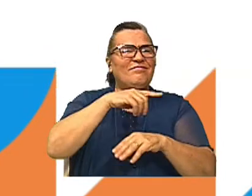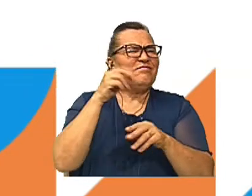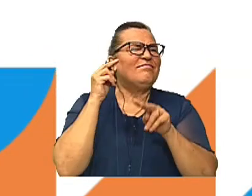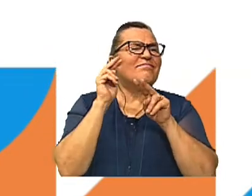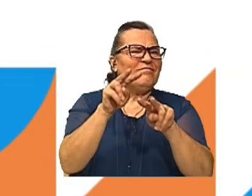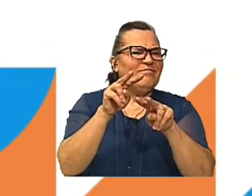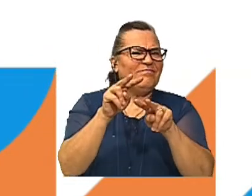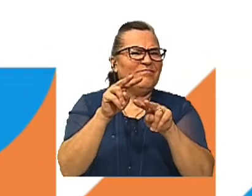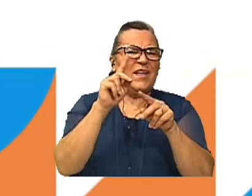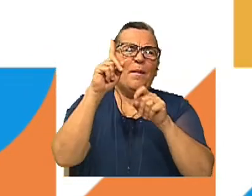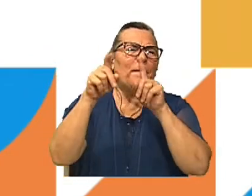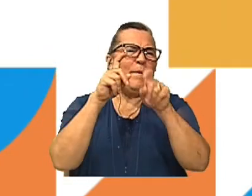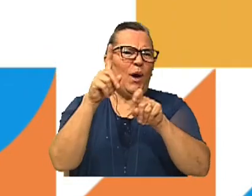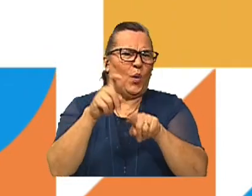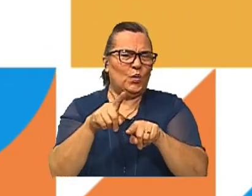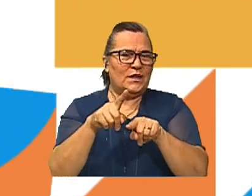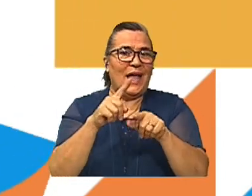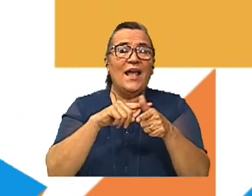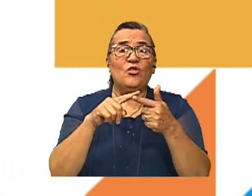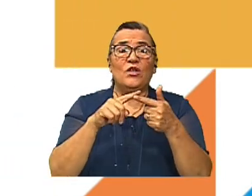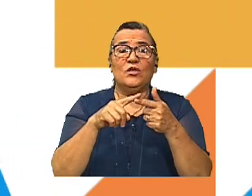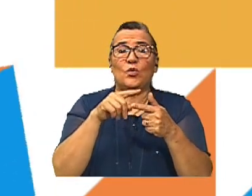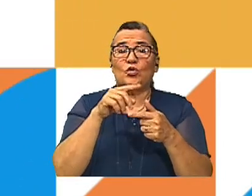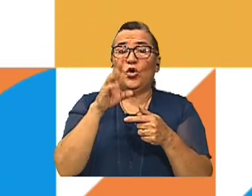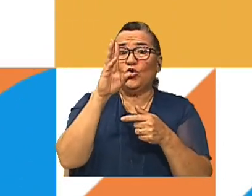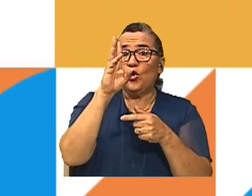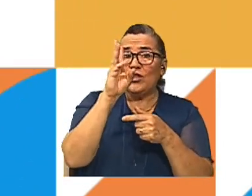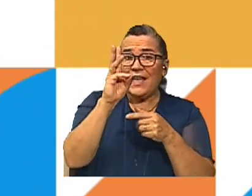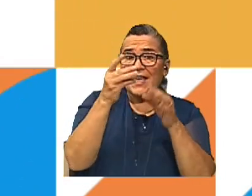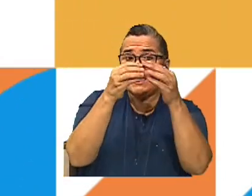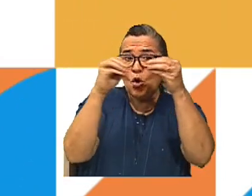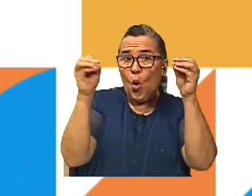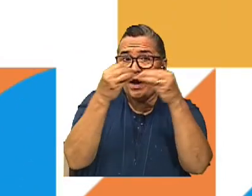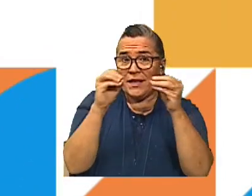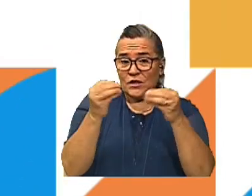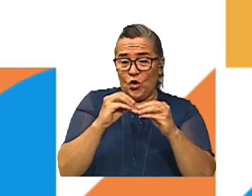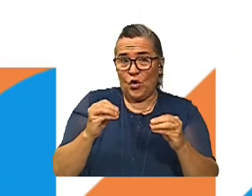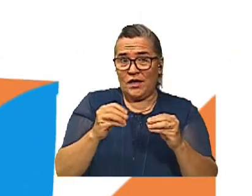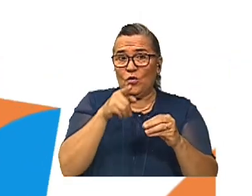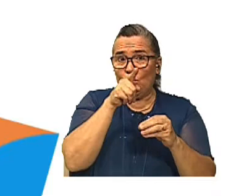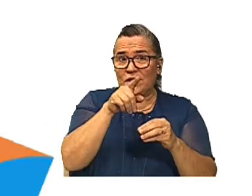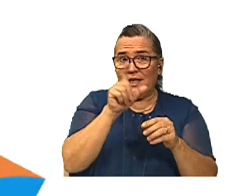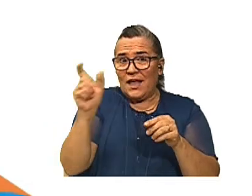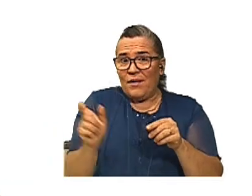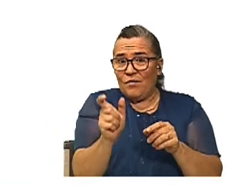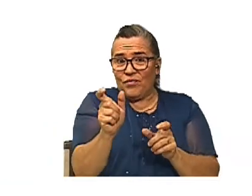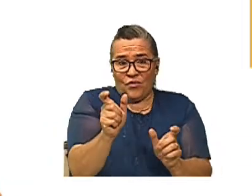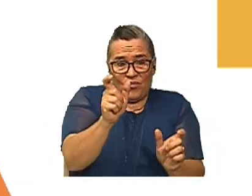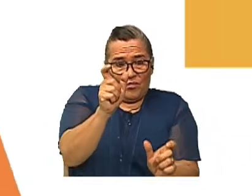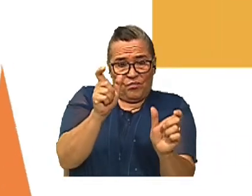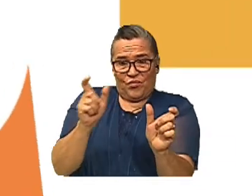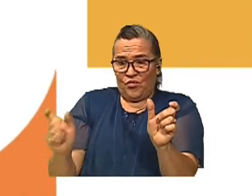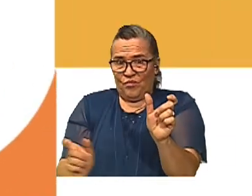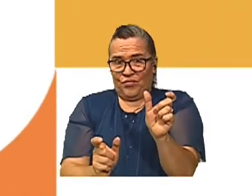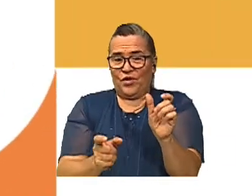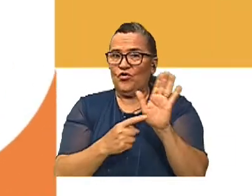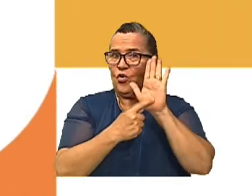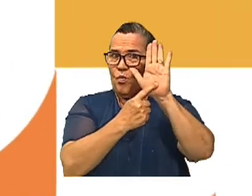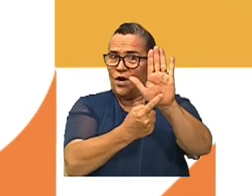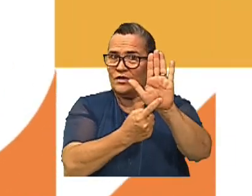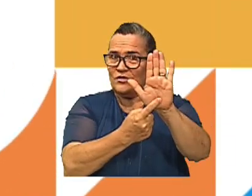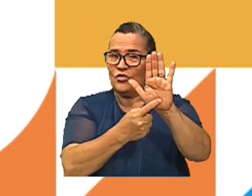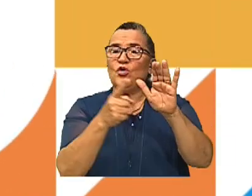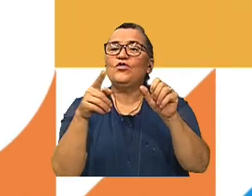questions. You're going to complete 6 sentences. So I'm going to show you the sentences, and I want